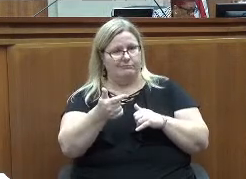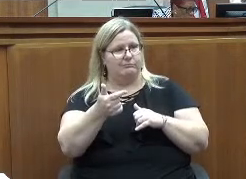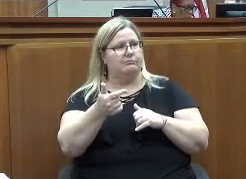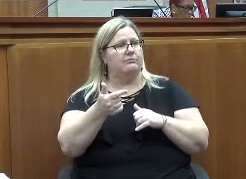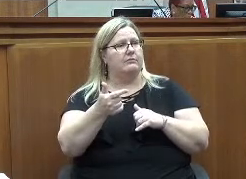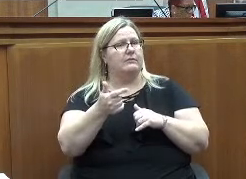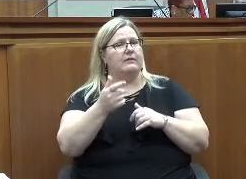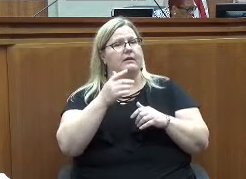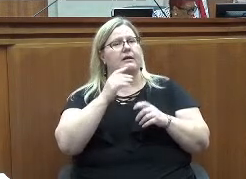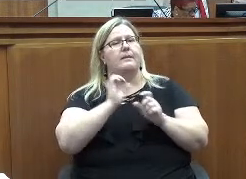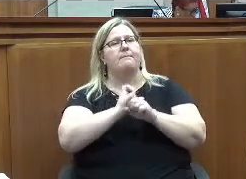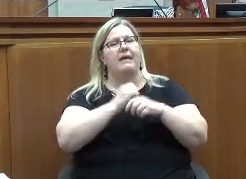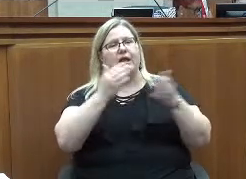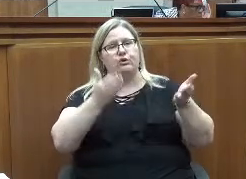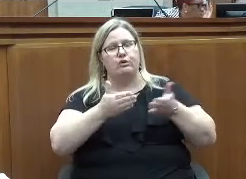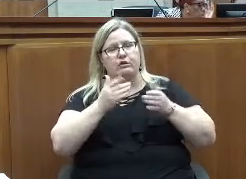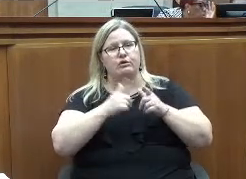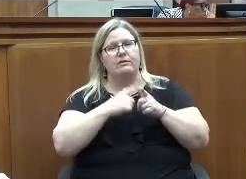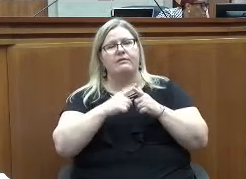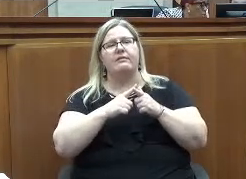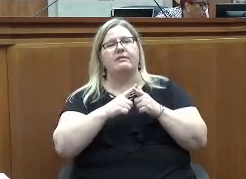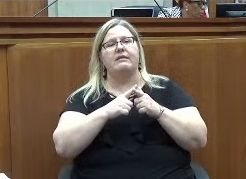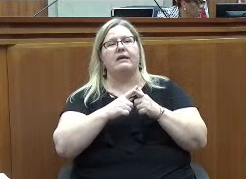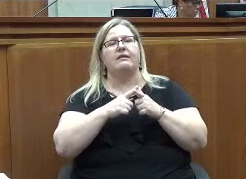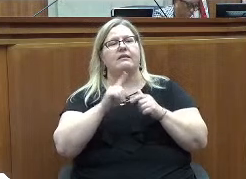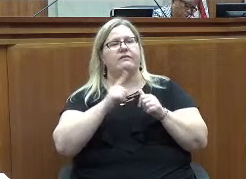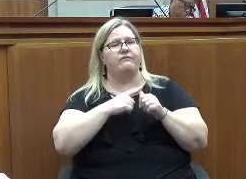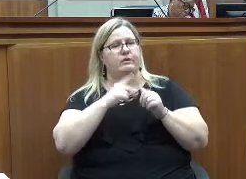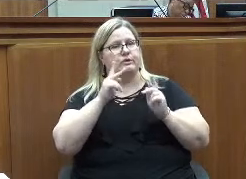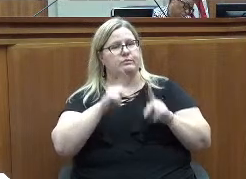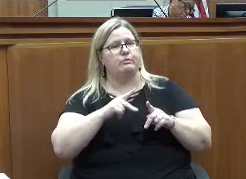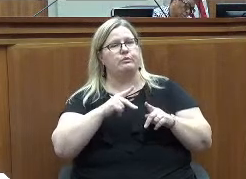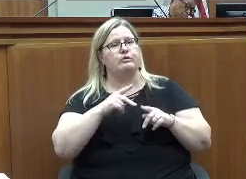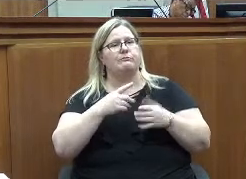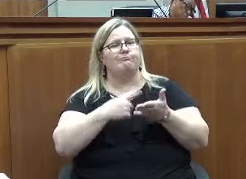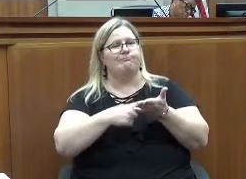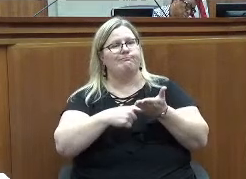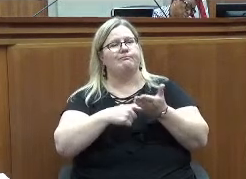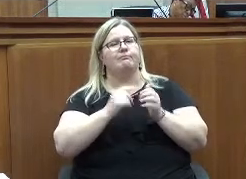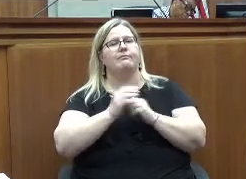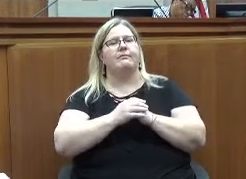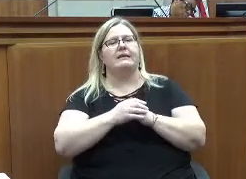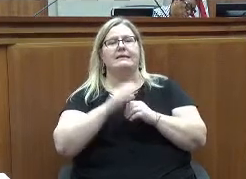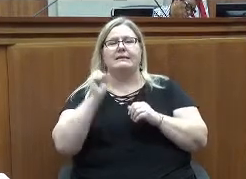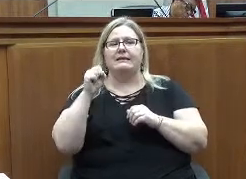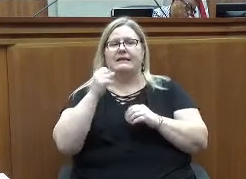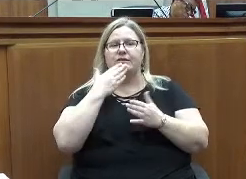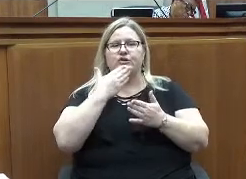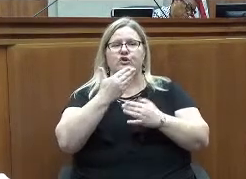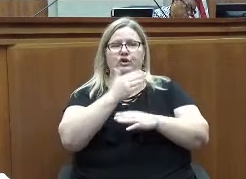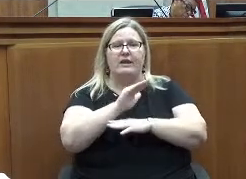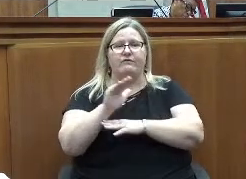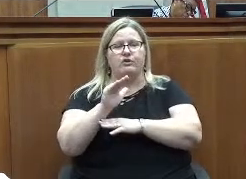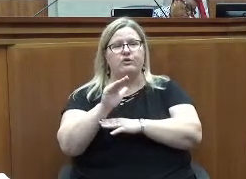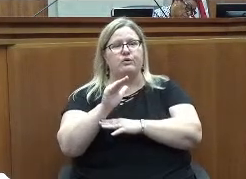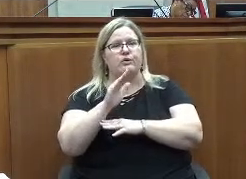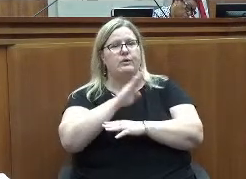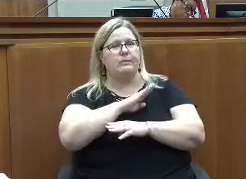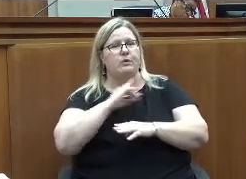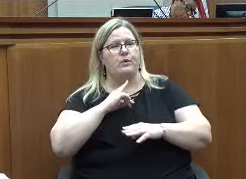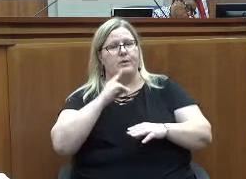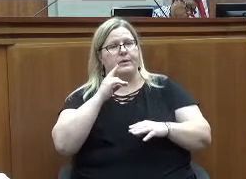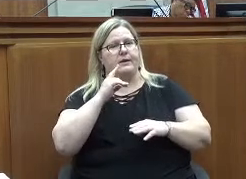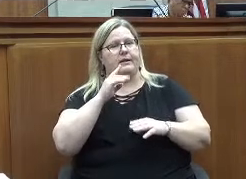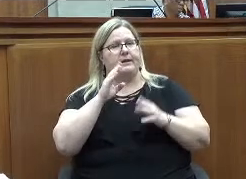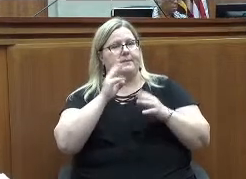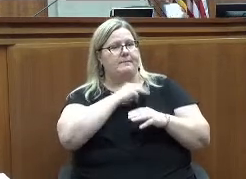make some introductions and bring up the first applicant. Yes, absolutely. Good afternoon, board members. As Dr. Brumley